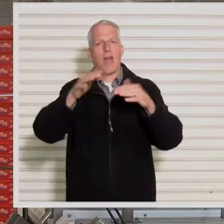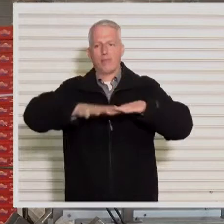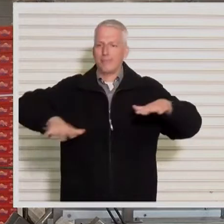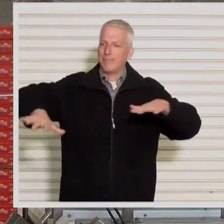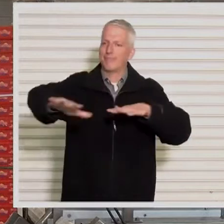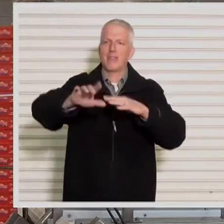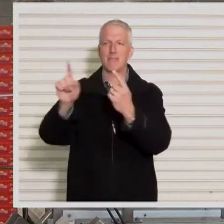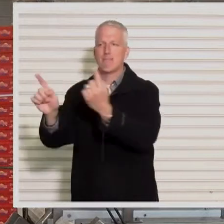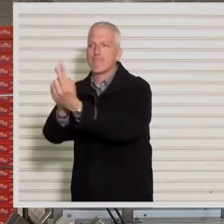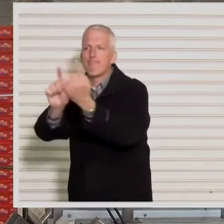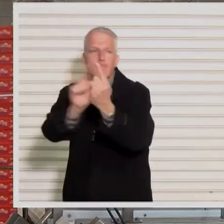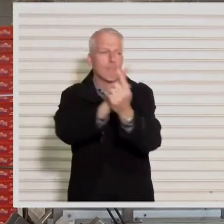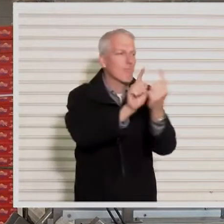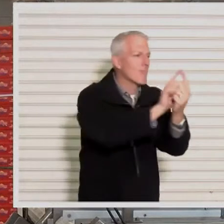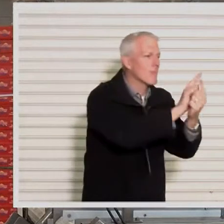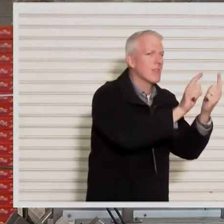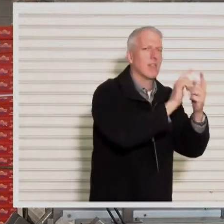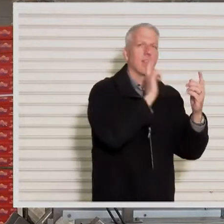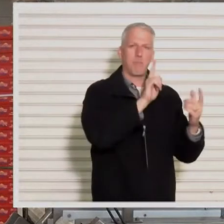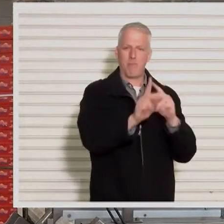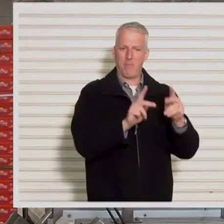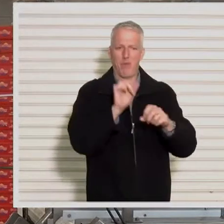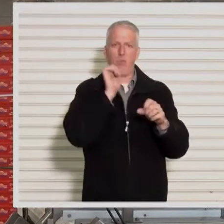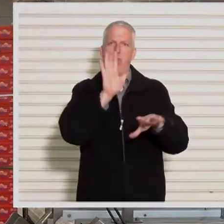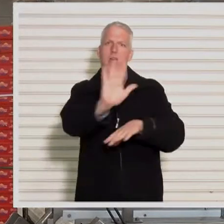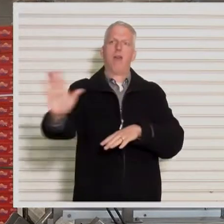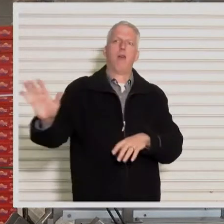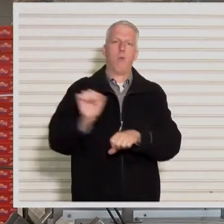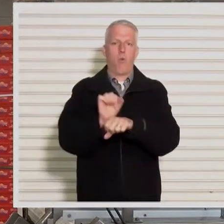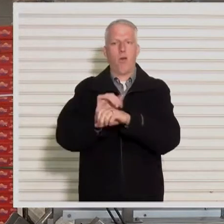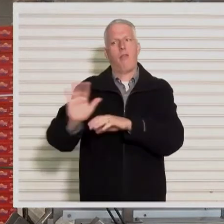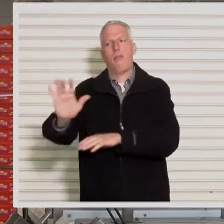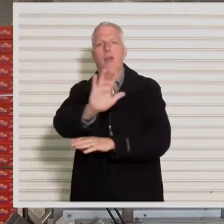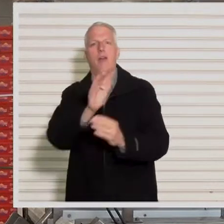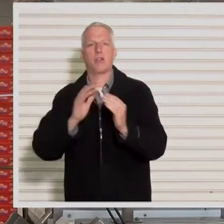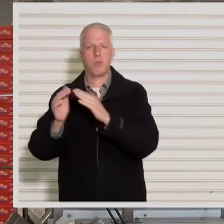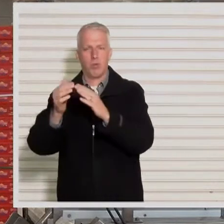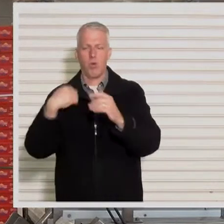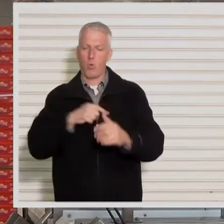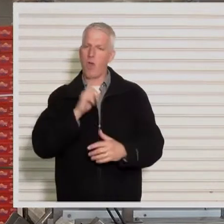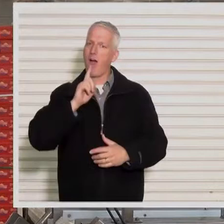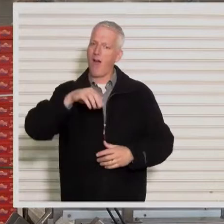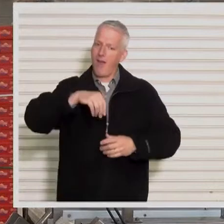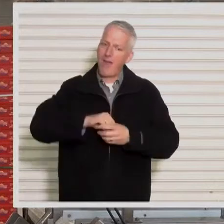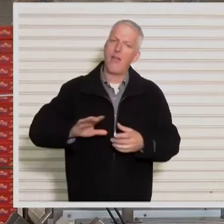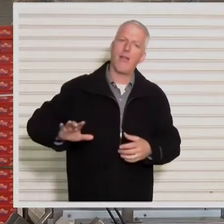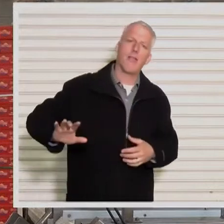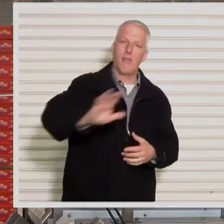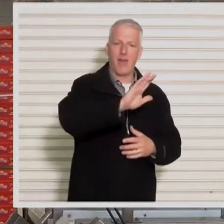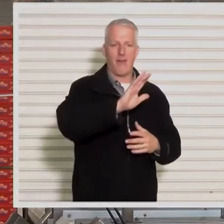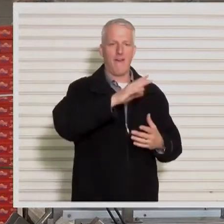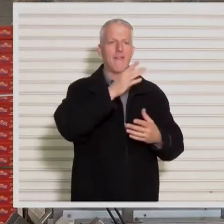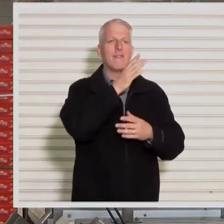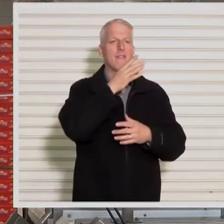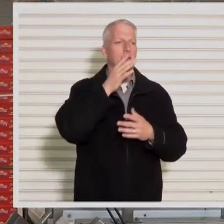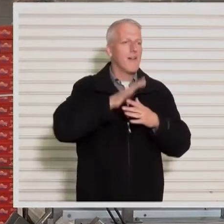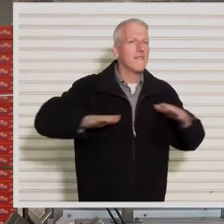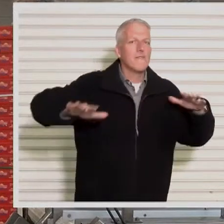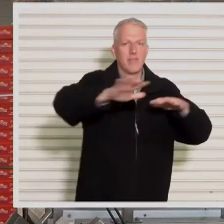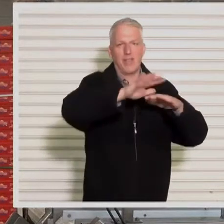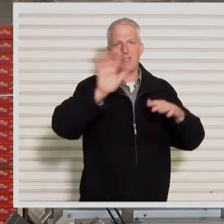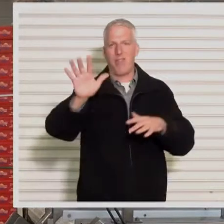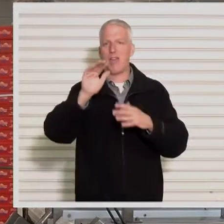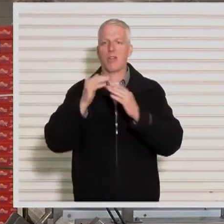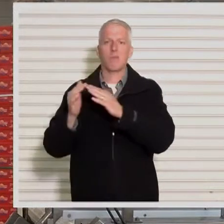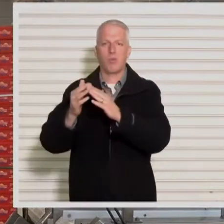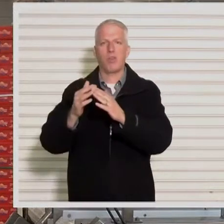That's where I see the equity as well coming in, is that we're actually in the community, that we're actually in the fields.